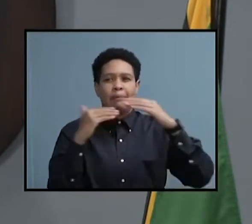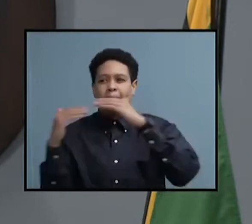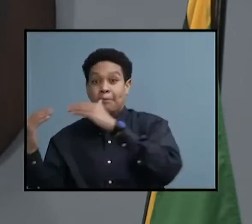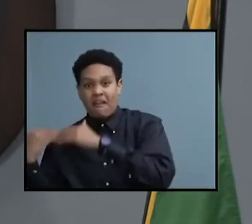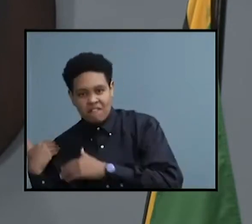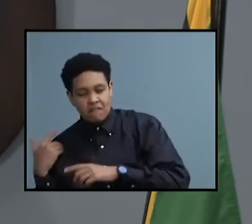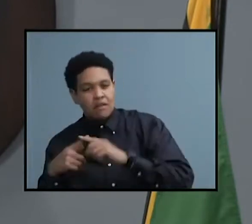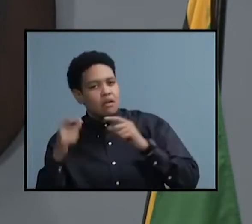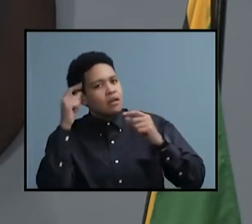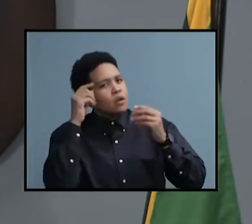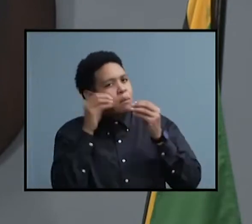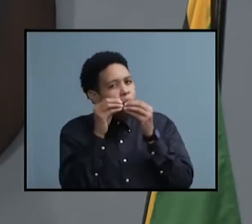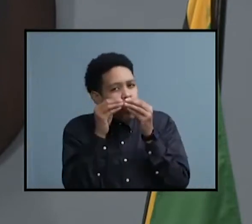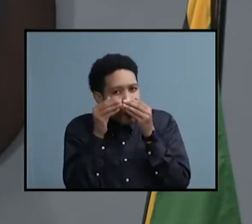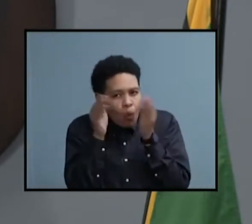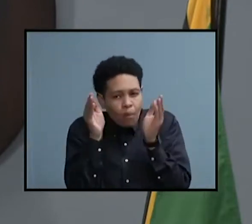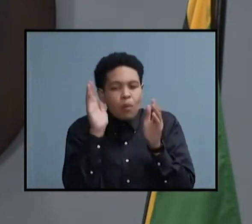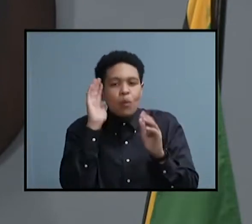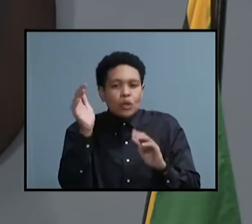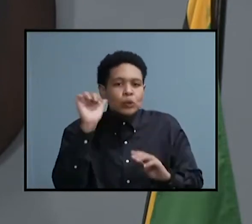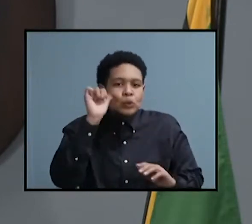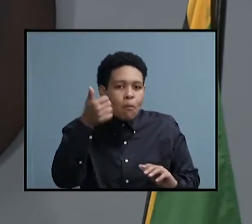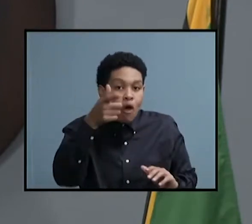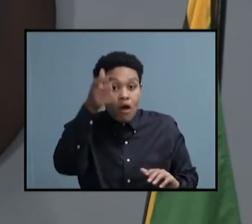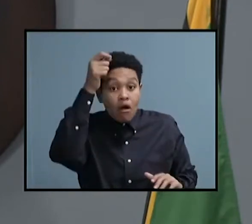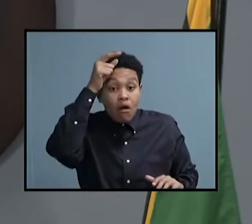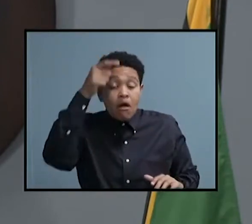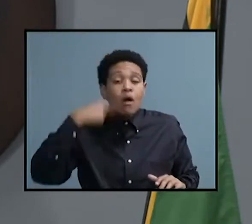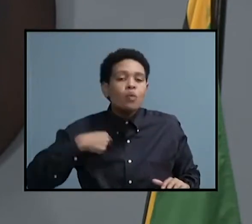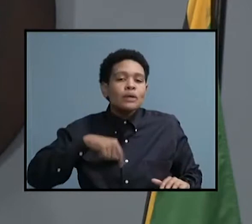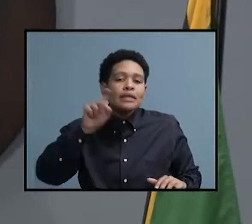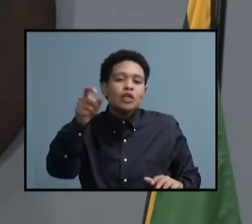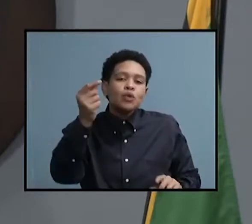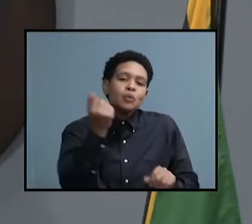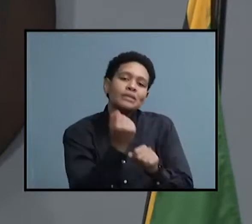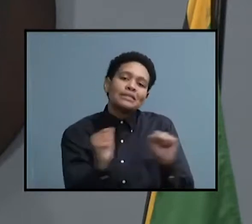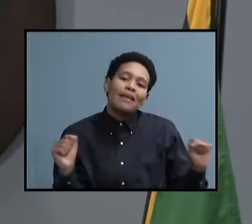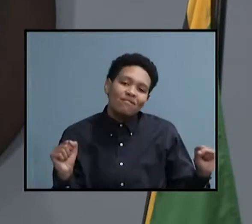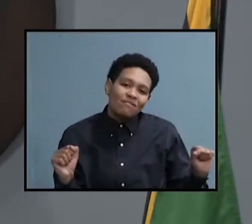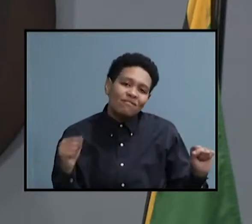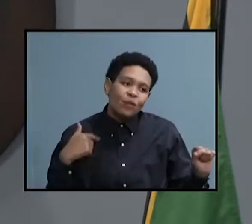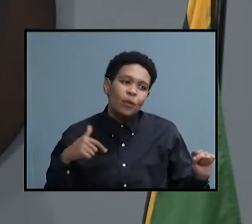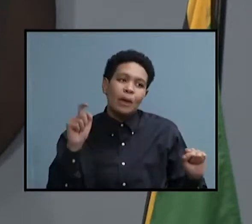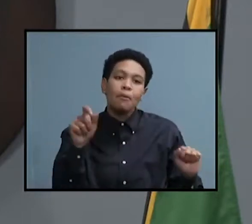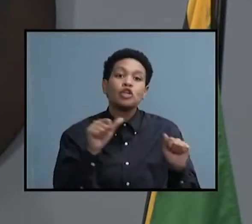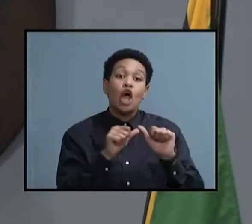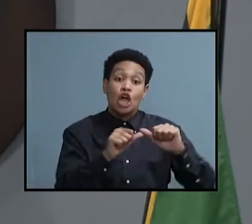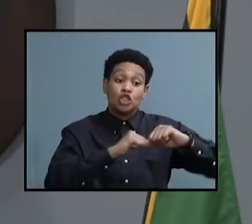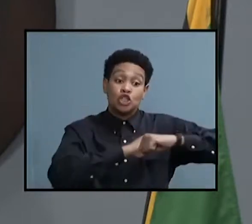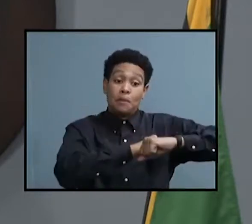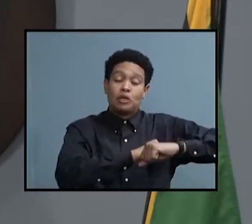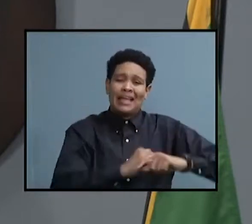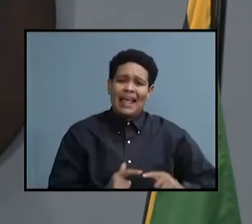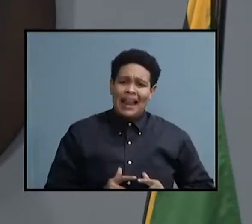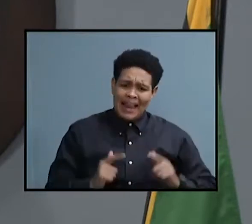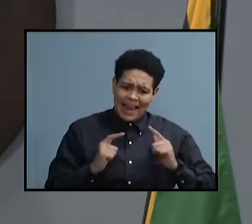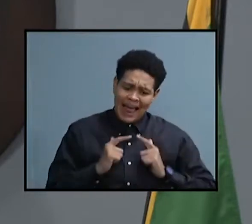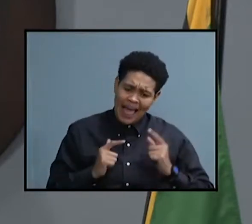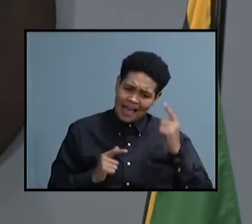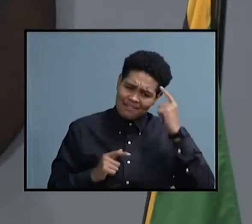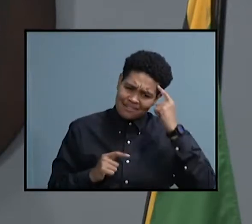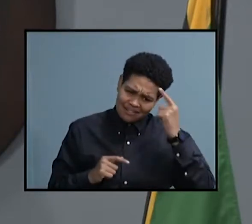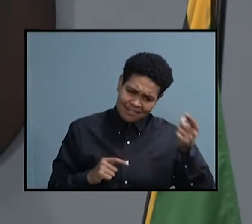however, that we need to do this in a safe way. We must continue to protect lives